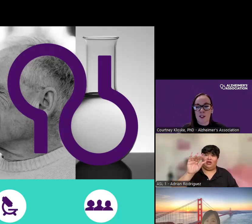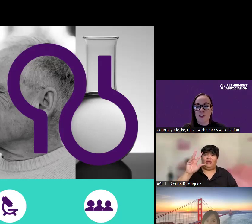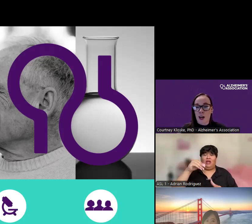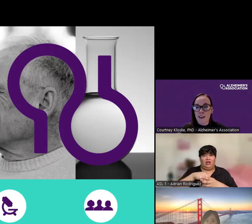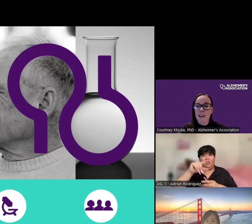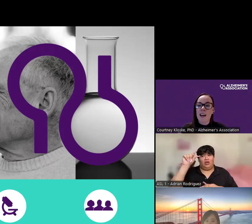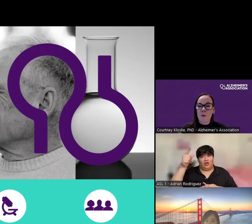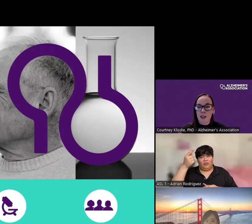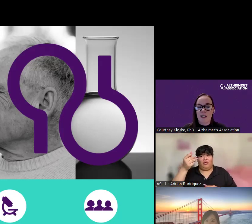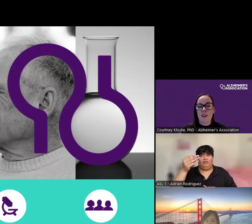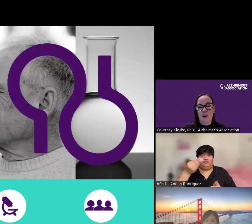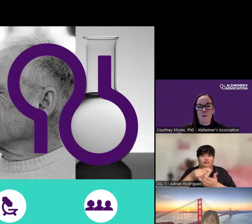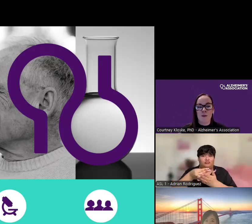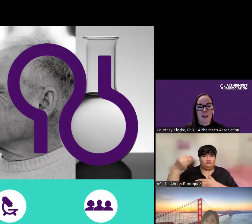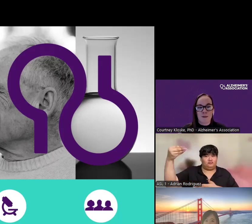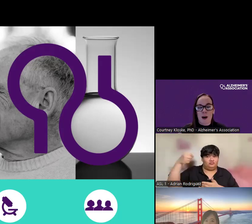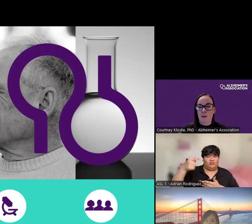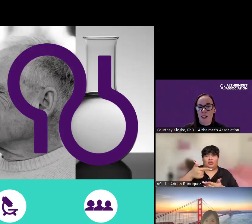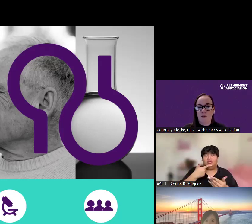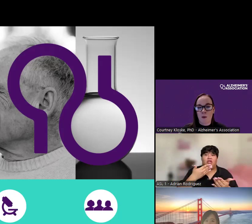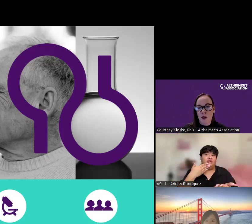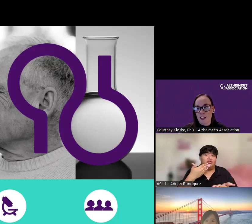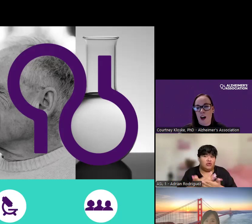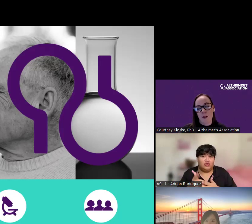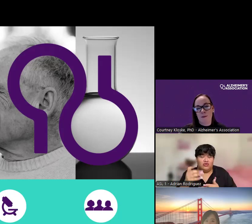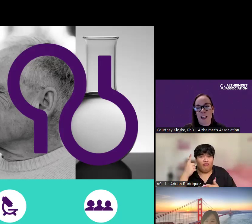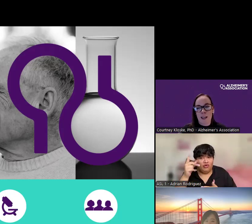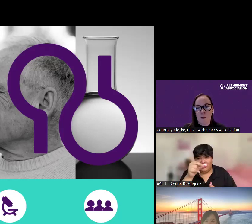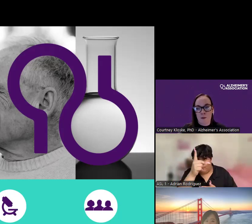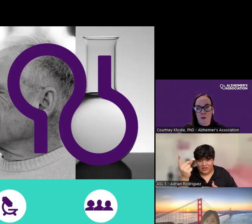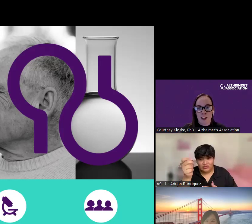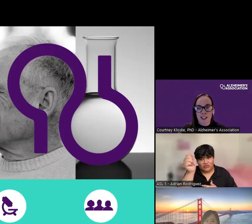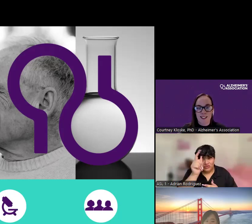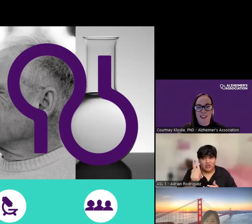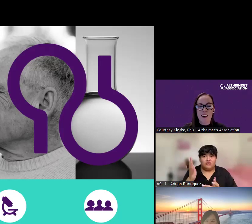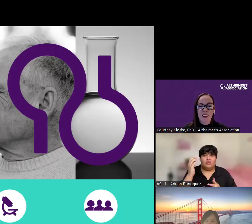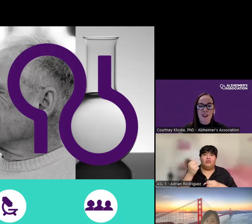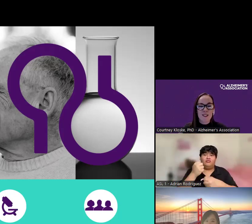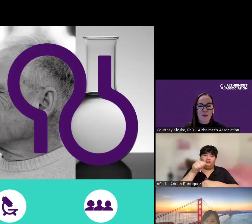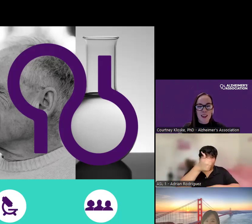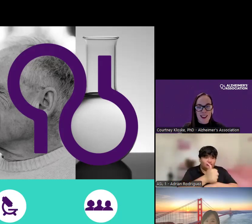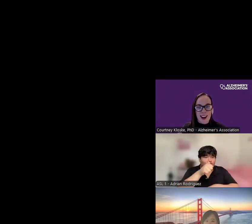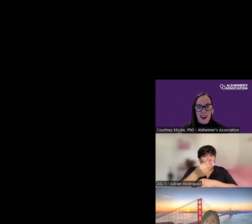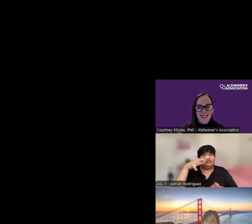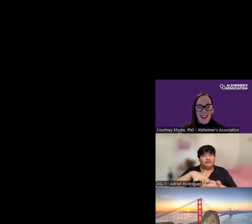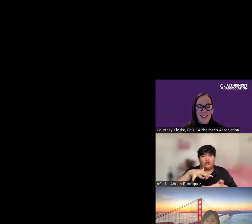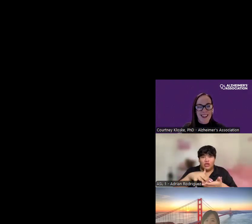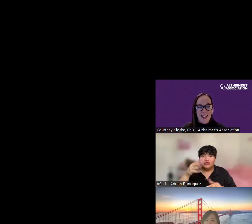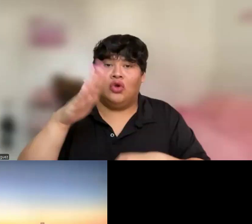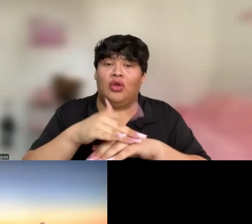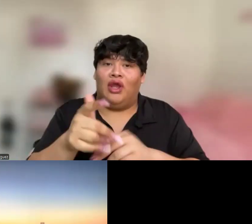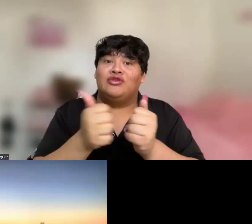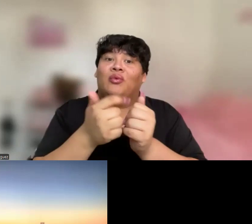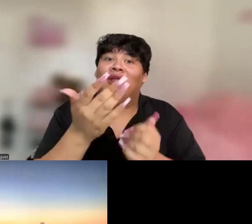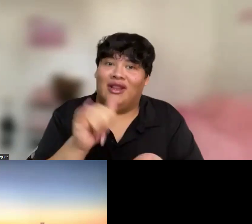which is great, and will continue to move this pipeline forward and help us make even more progress. So with that,